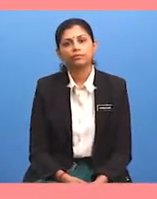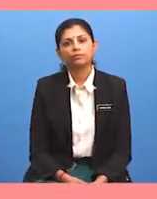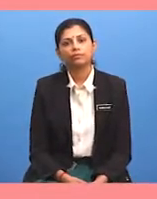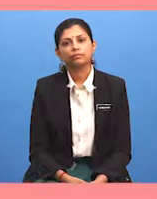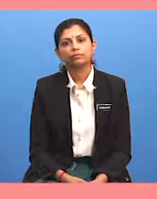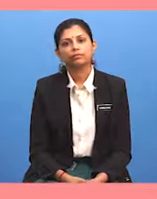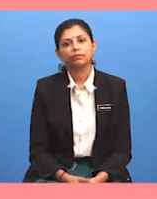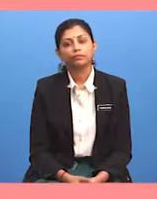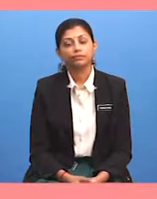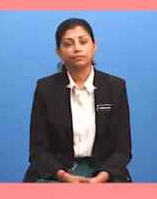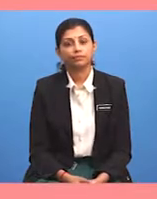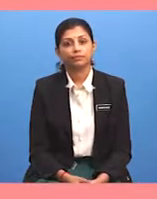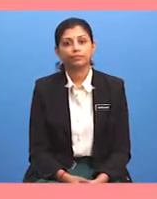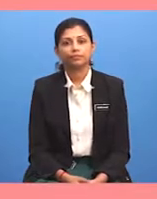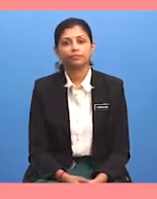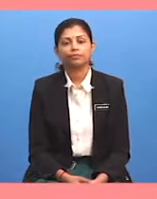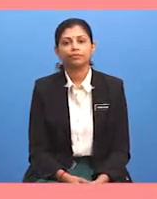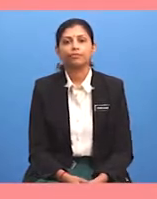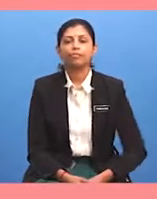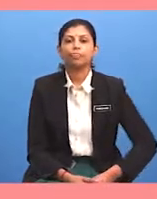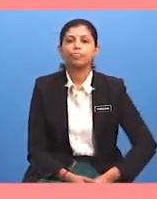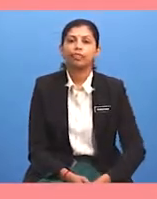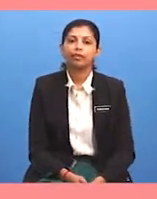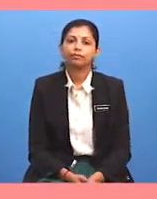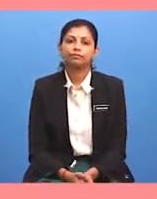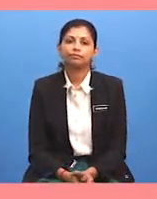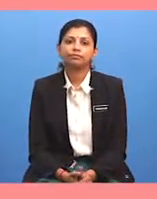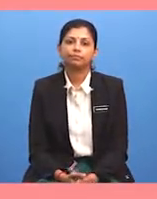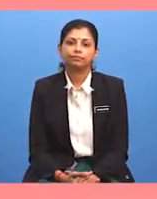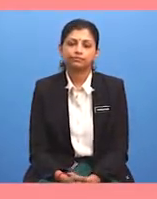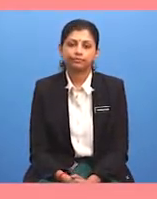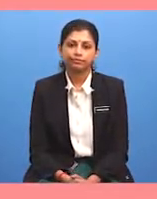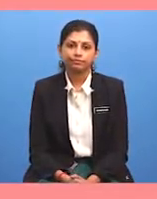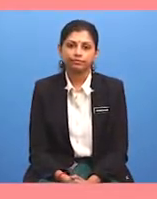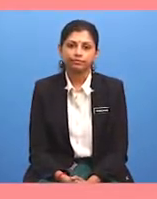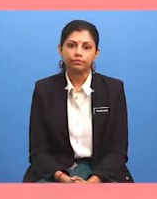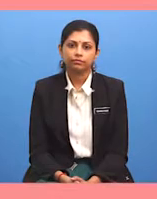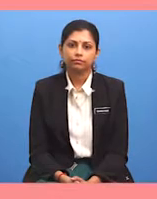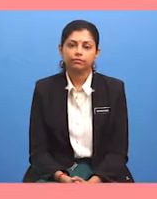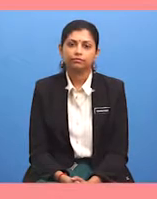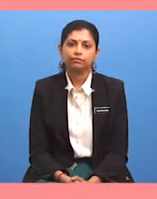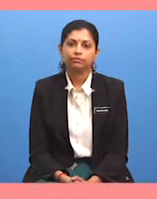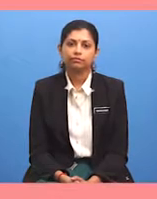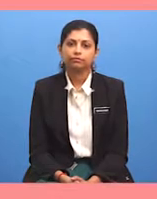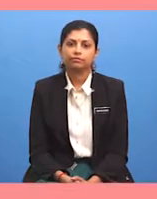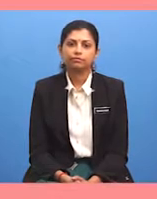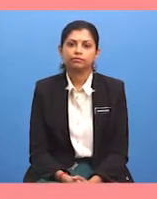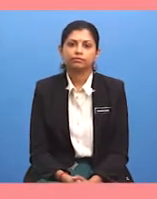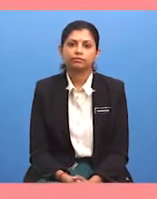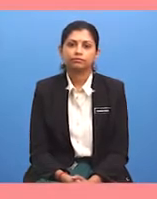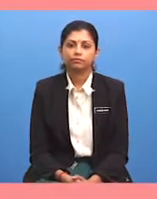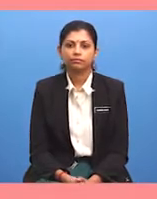to be A, a university dropout, B, hardworking, or C,